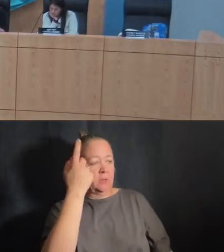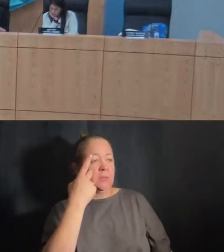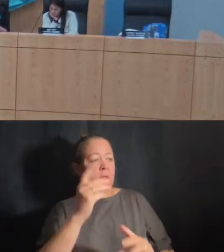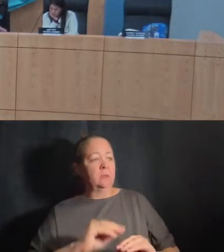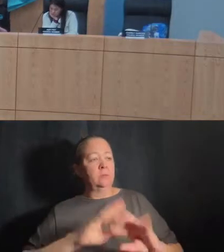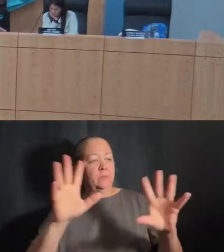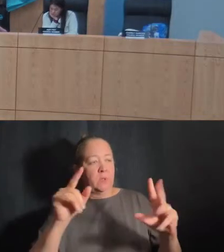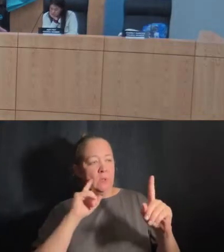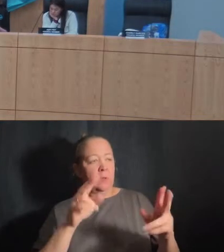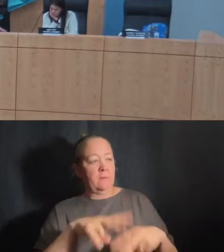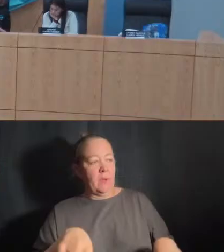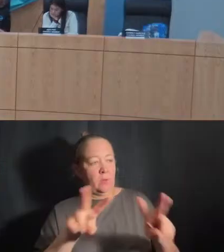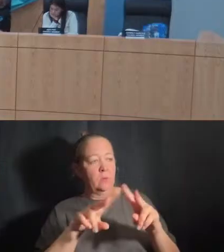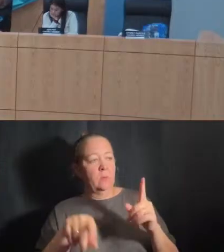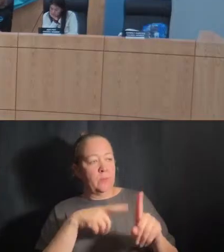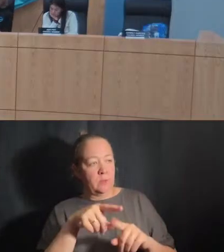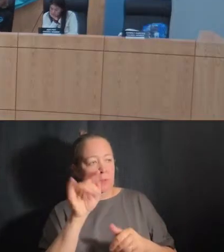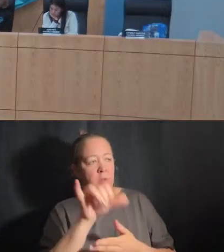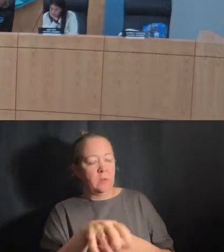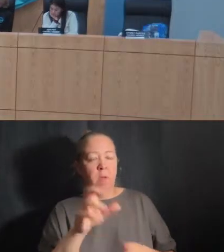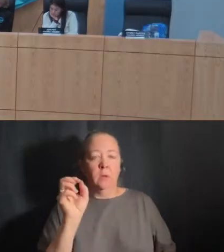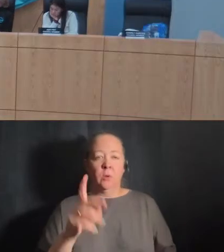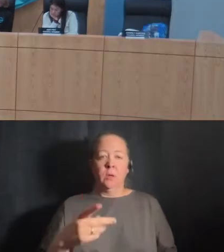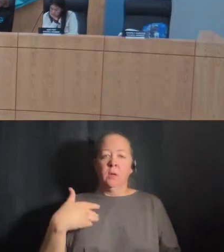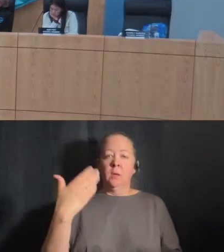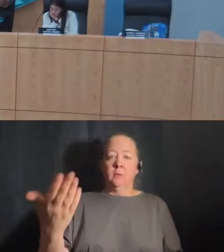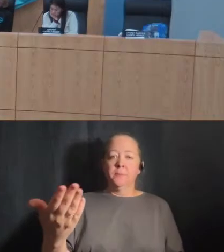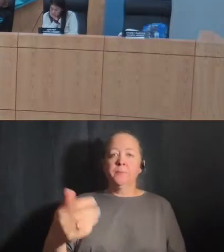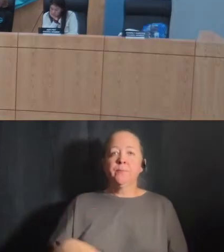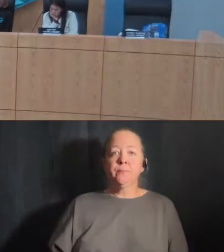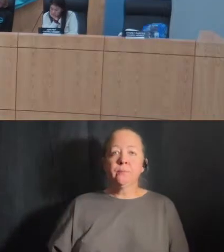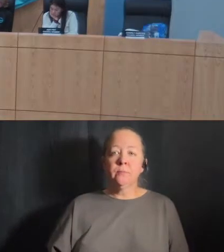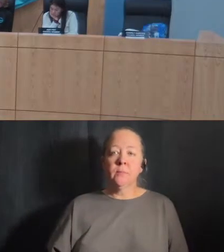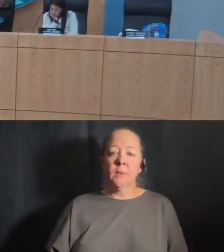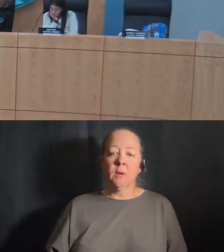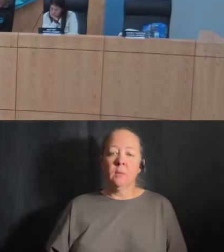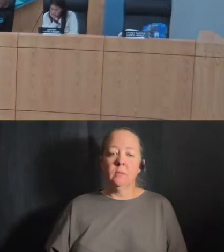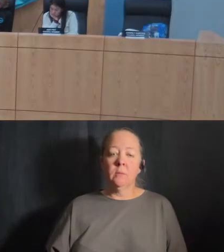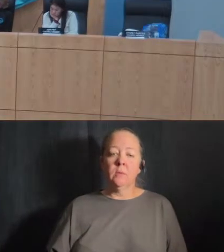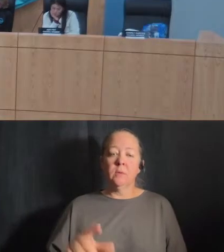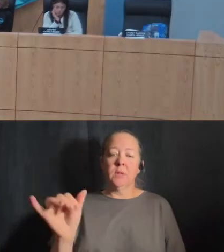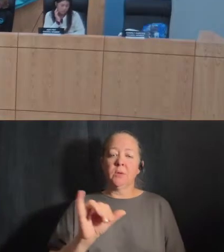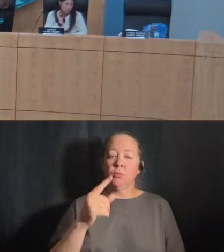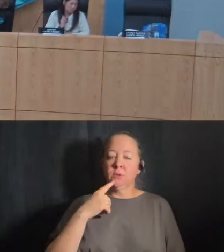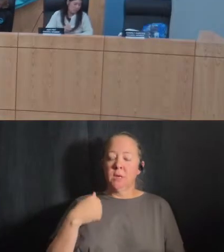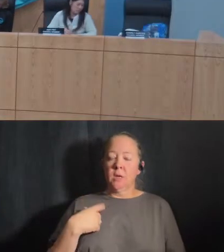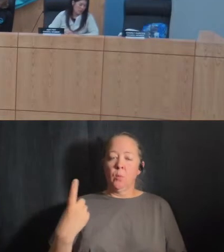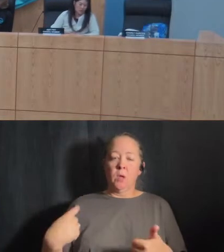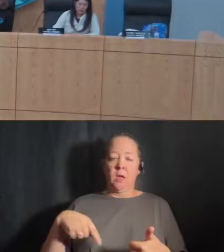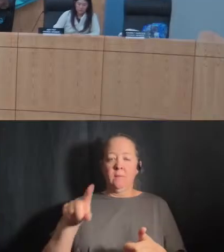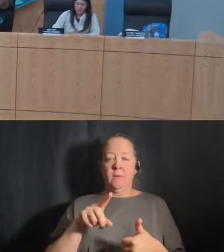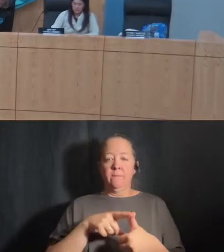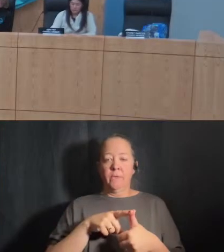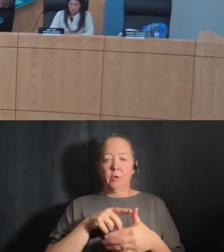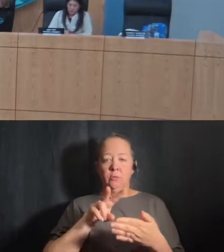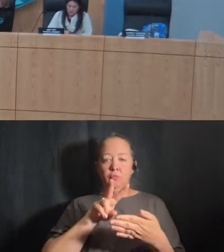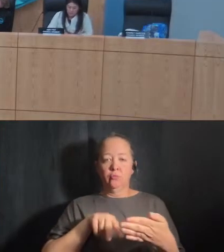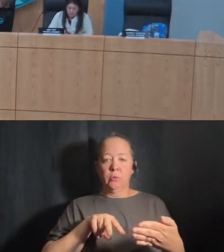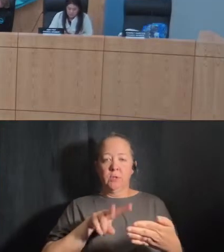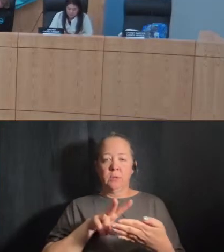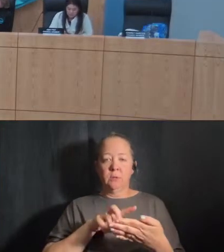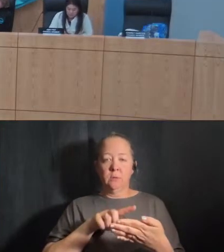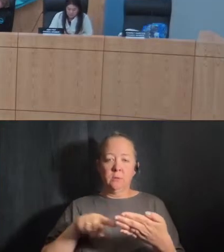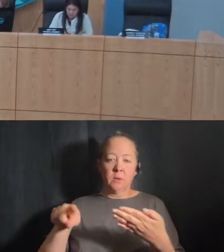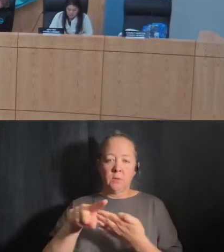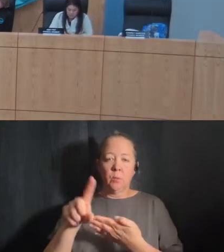A few things about that. Like you just said, we have a first reader next week, and we cannot do a first reader for